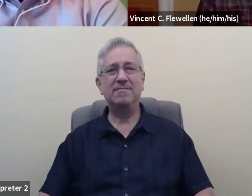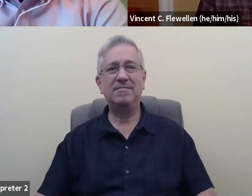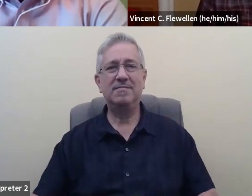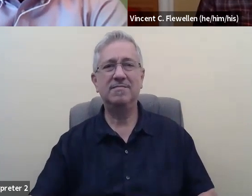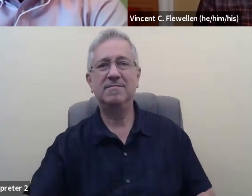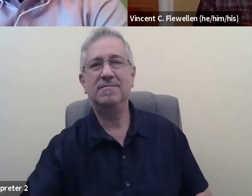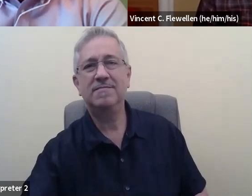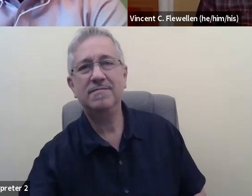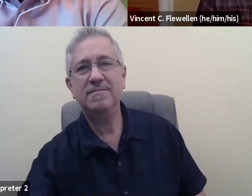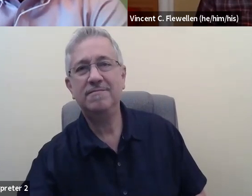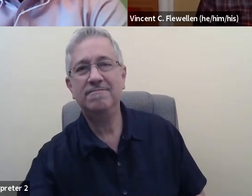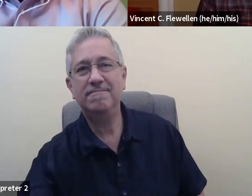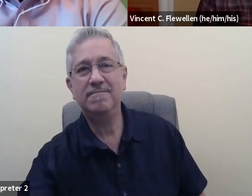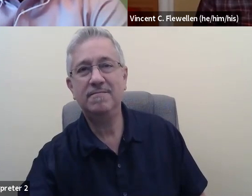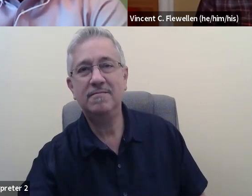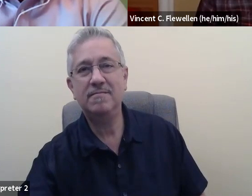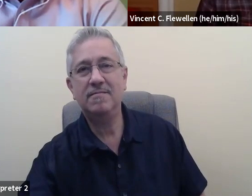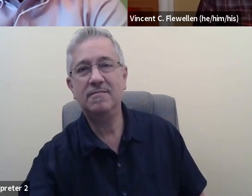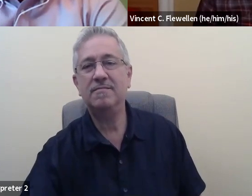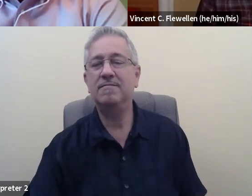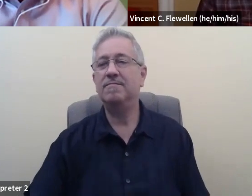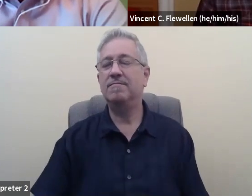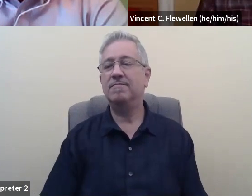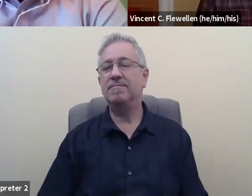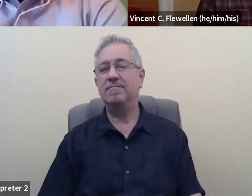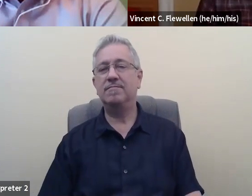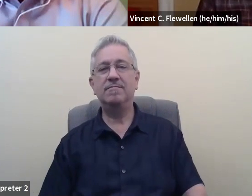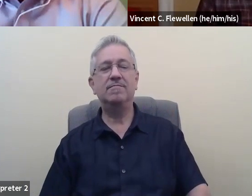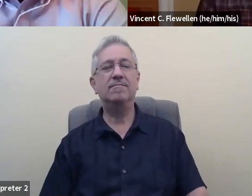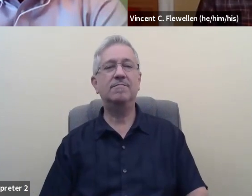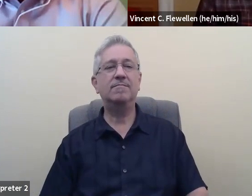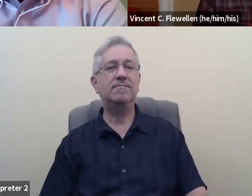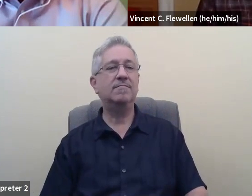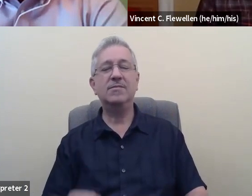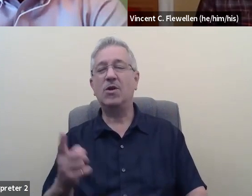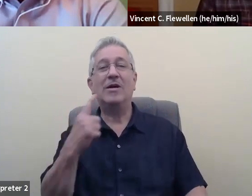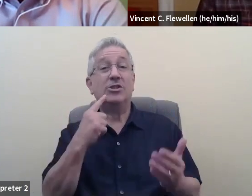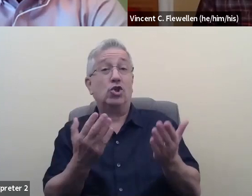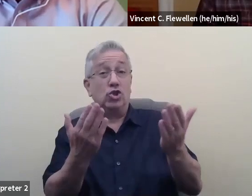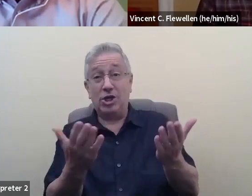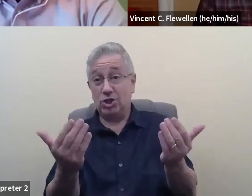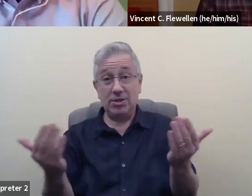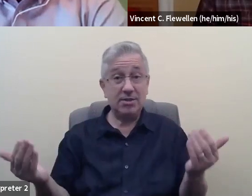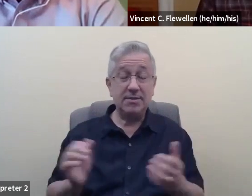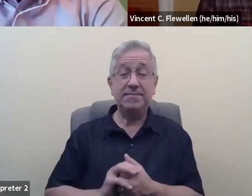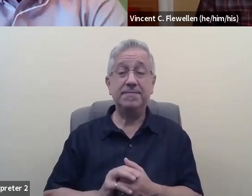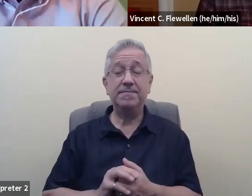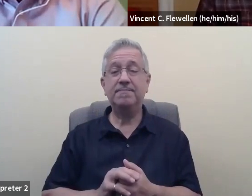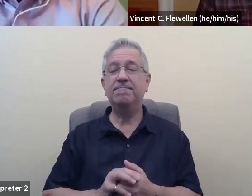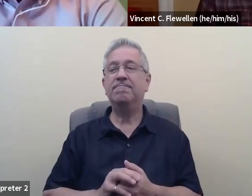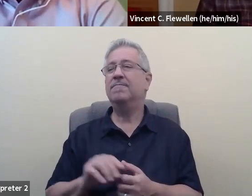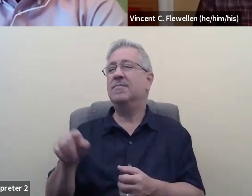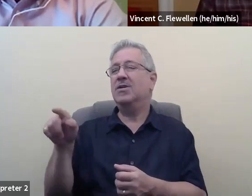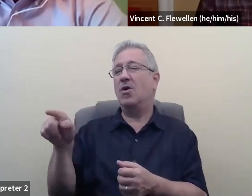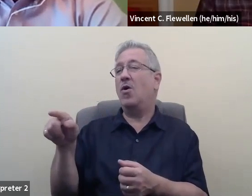So what would you suggest someone do I think- with that pushback? I think it goes back to Desiree's point, the example that